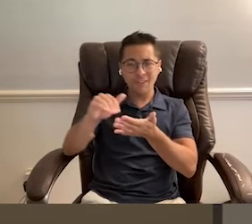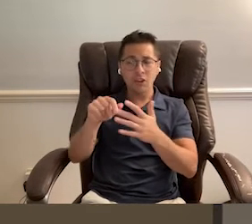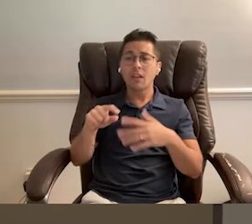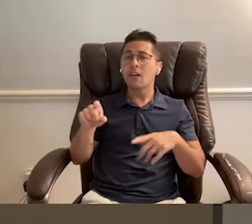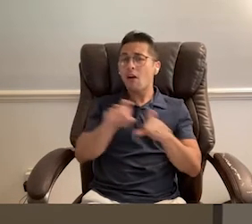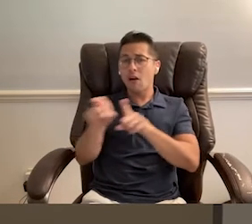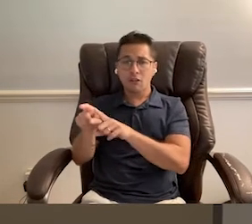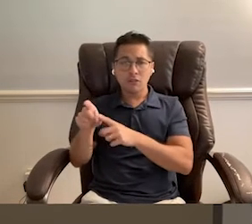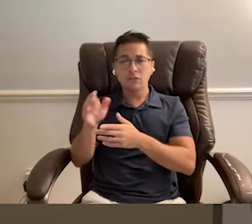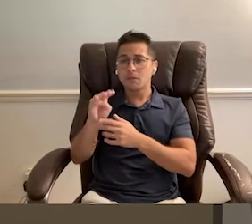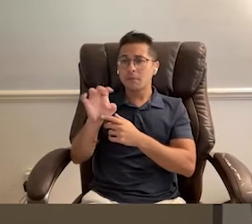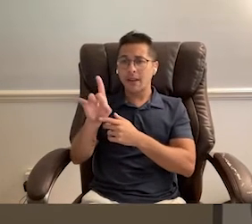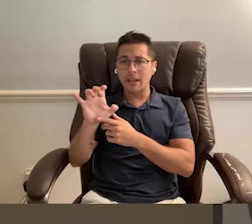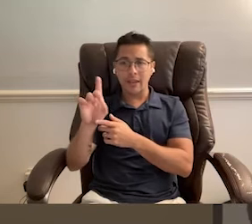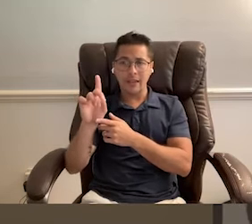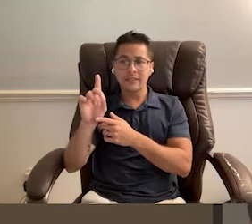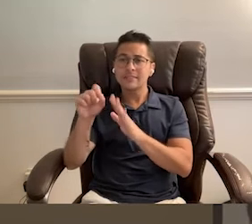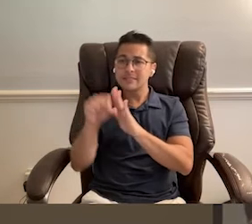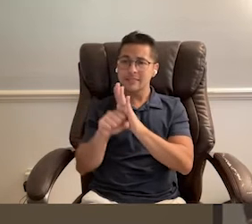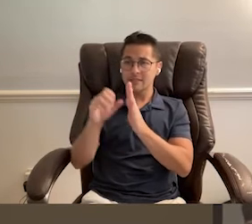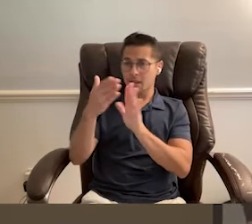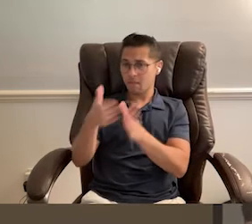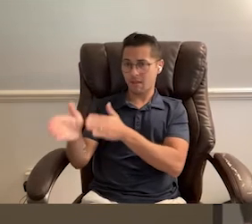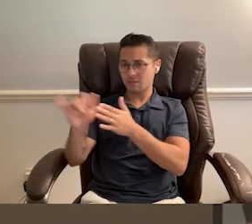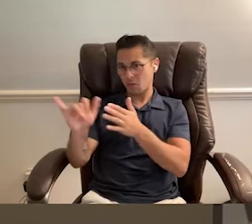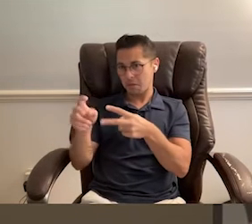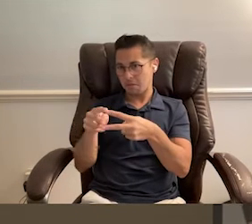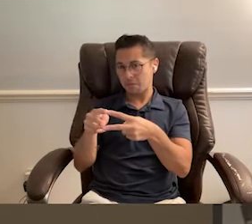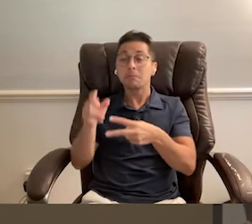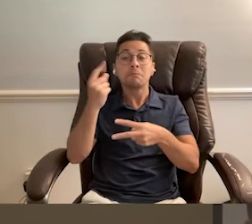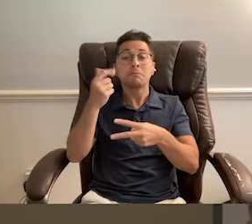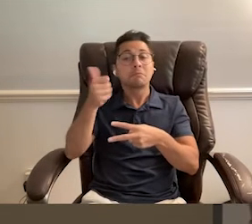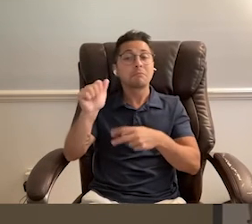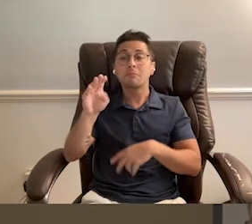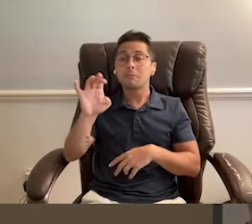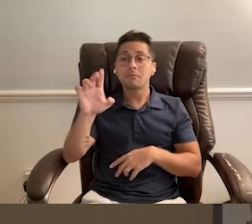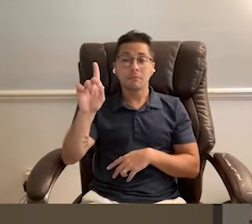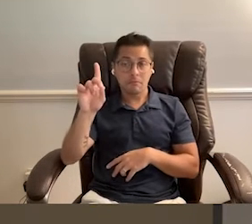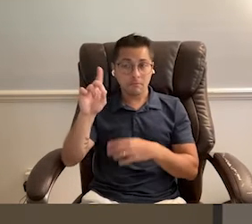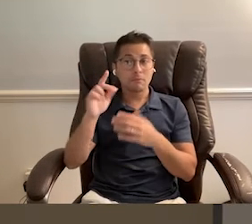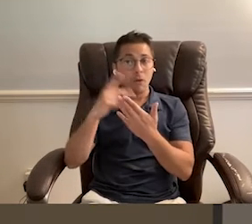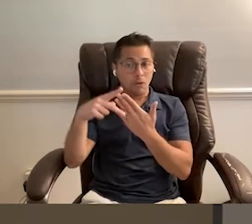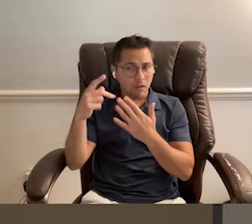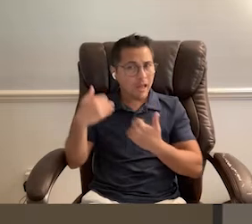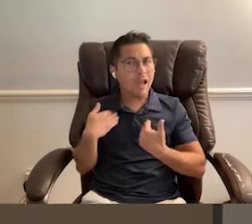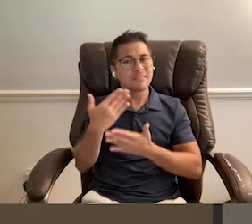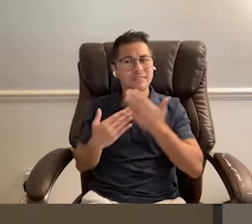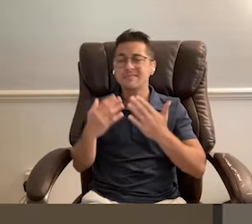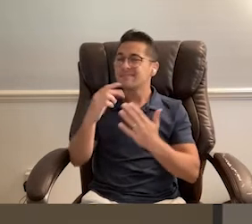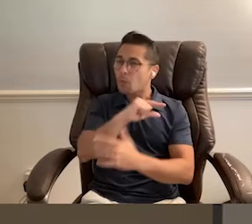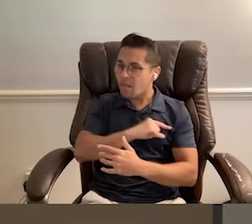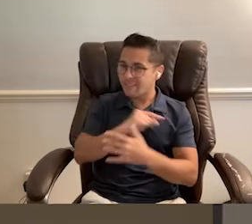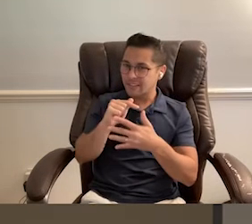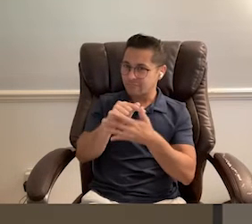plan. And so any Medicaid program, there's certain qualifications you need to enroll. One of those is how